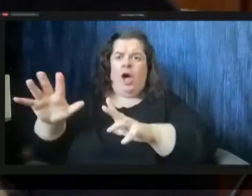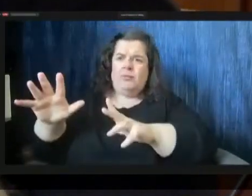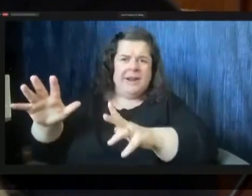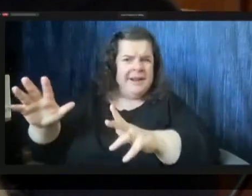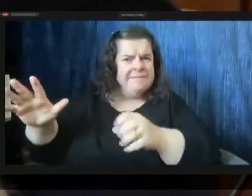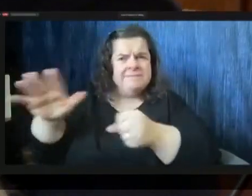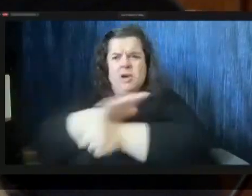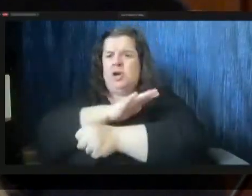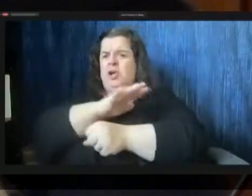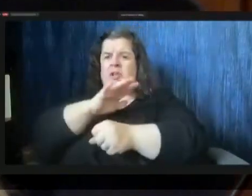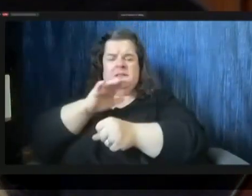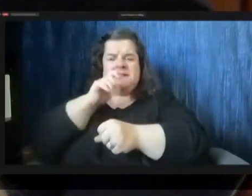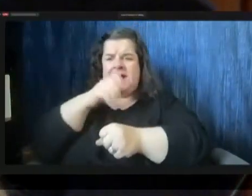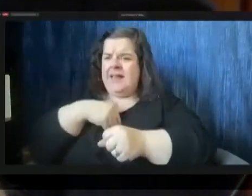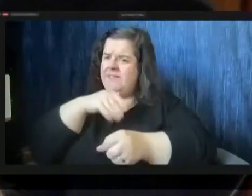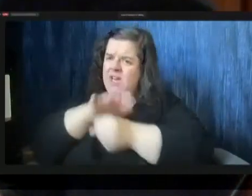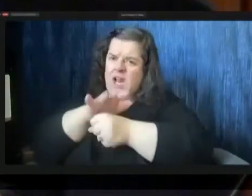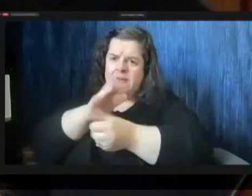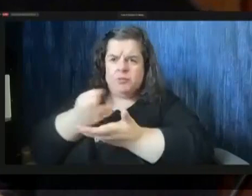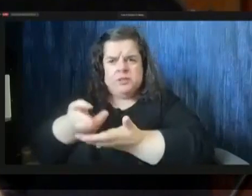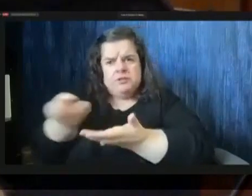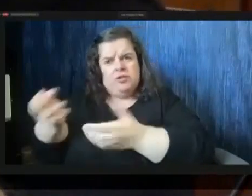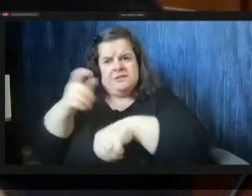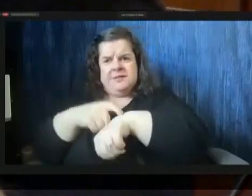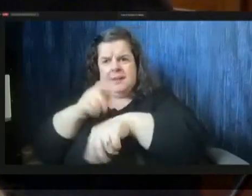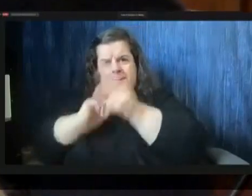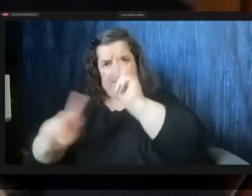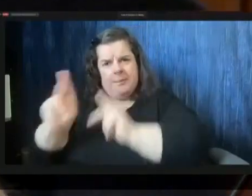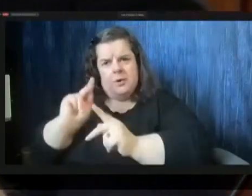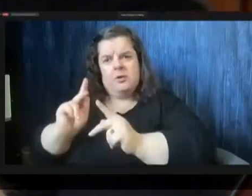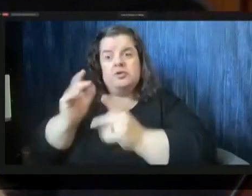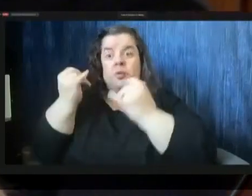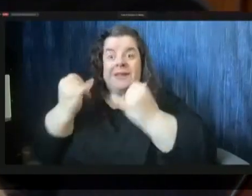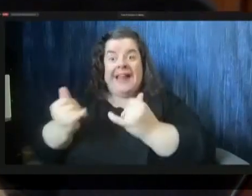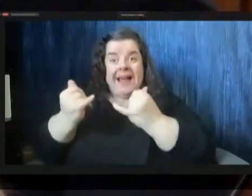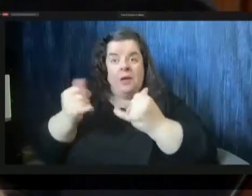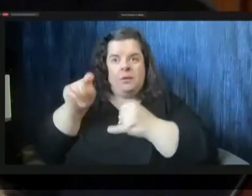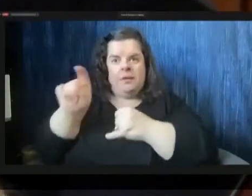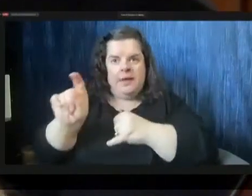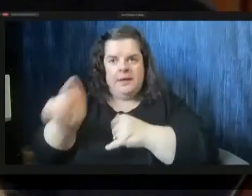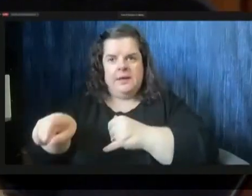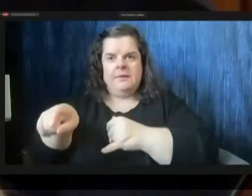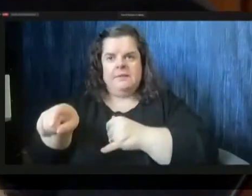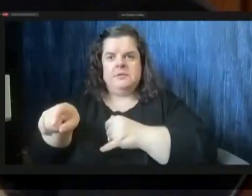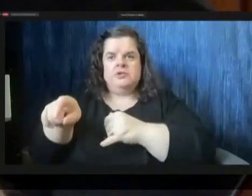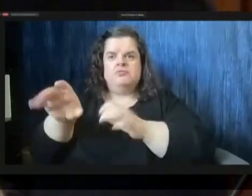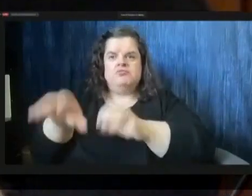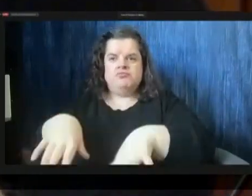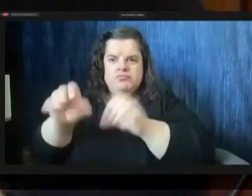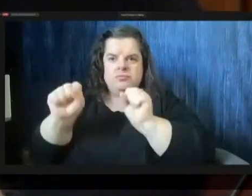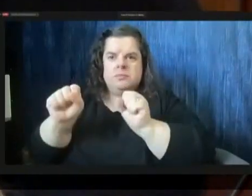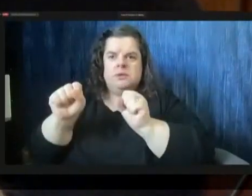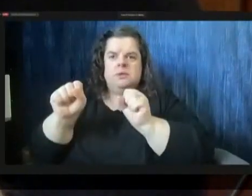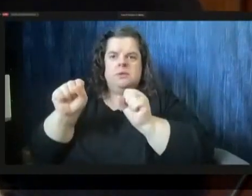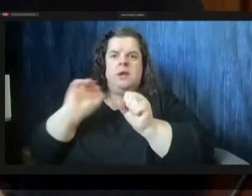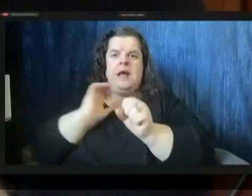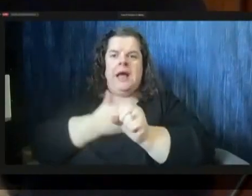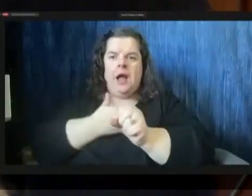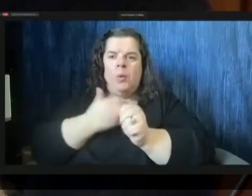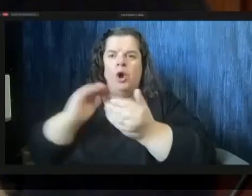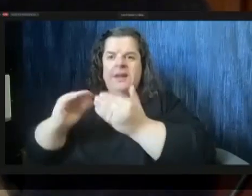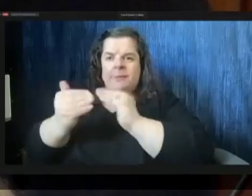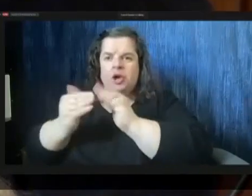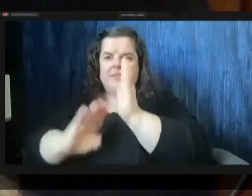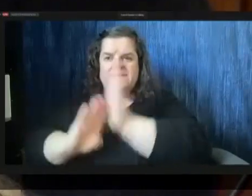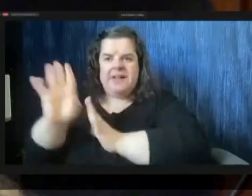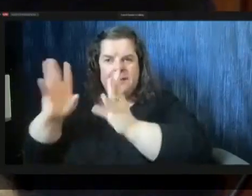and bandwidth, right? So now they're having to administer our neighborhood's development meetings when